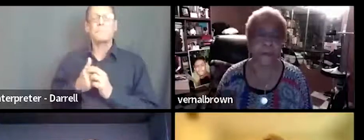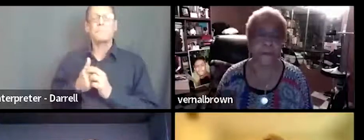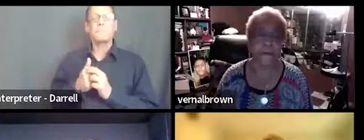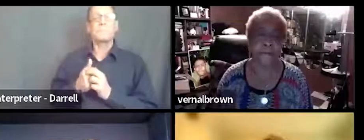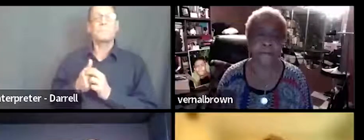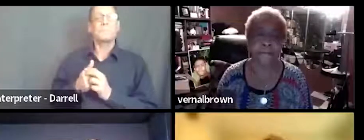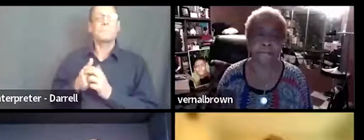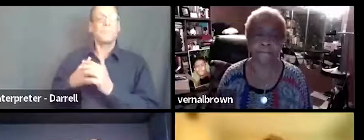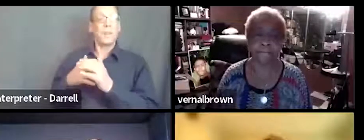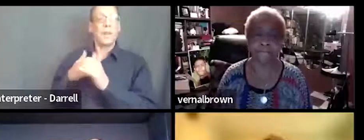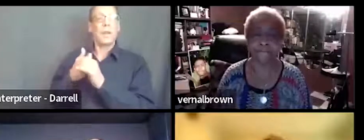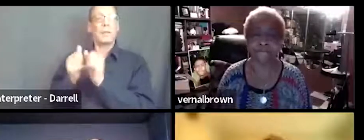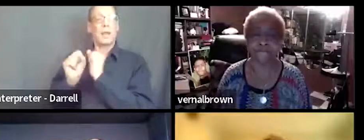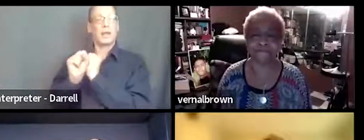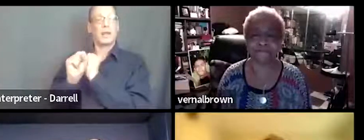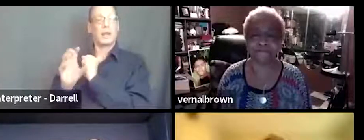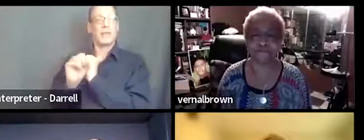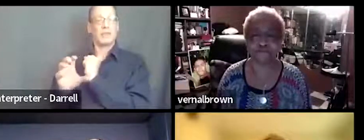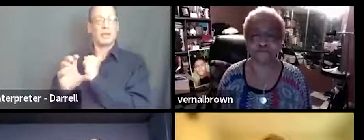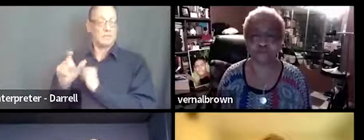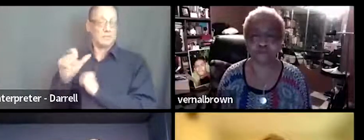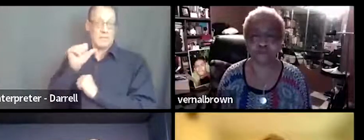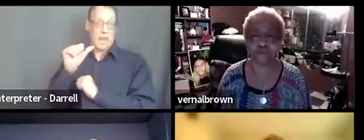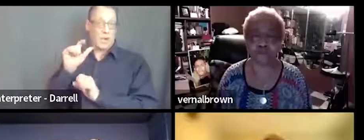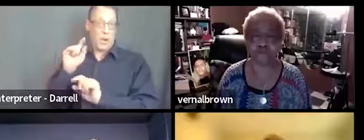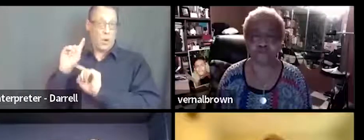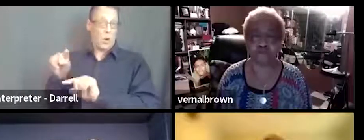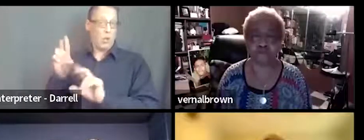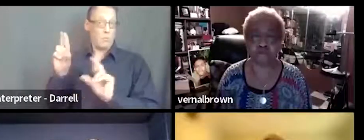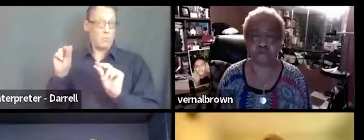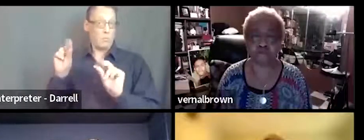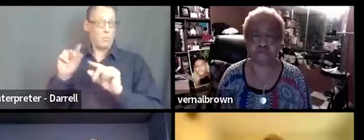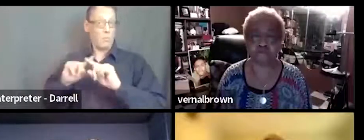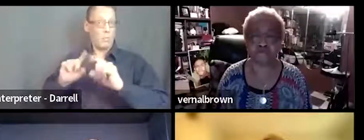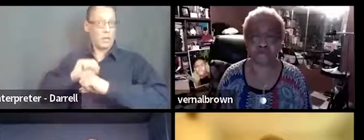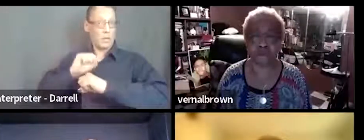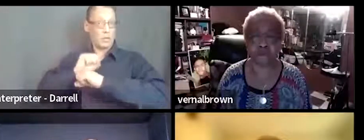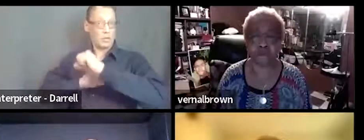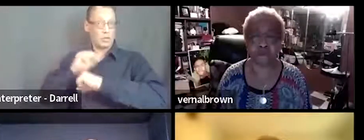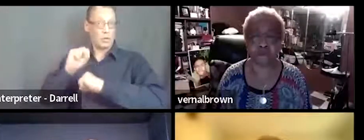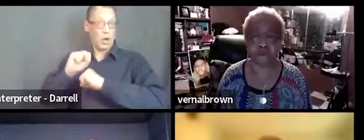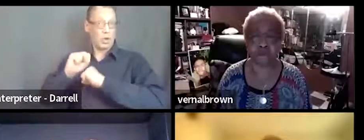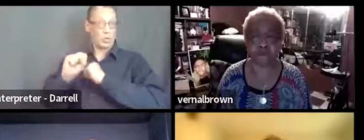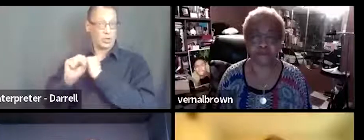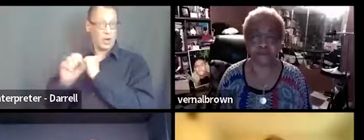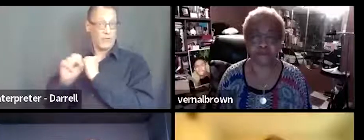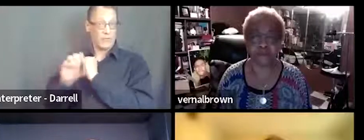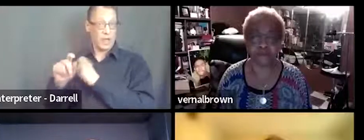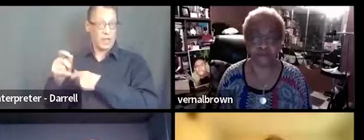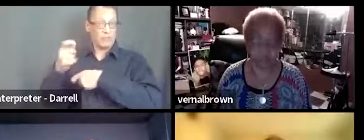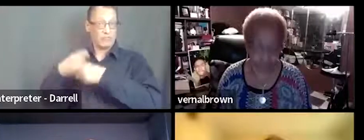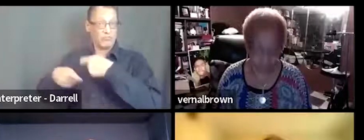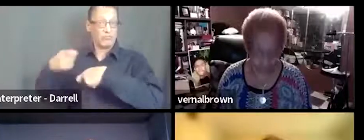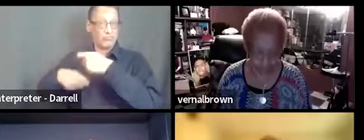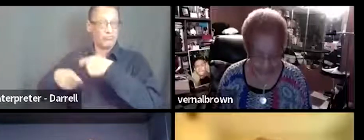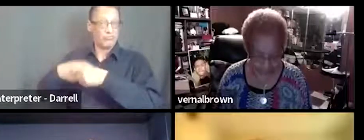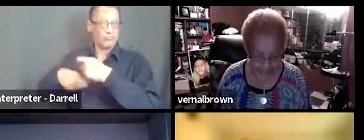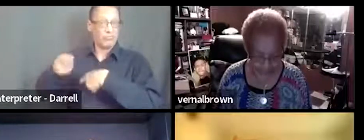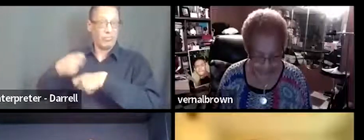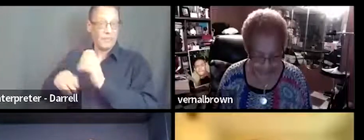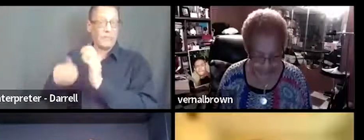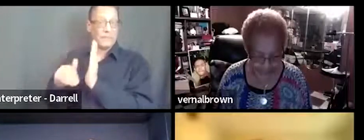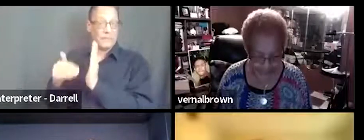updated advertising. While the buses no longer come, the structure advertising signage is still updated on a regular basis.